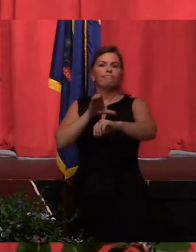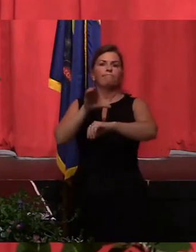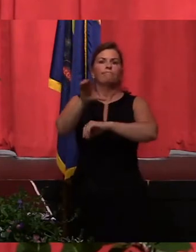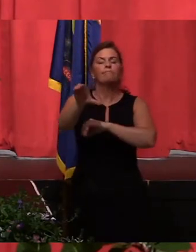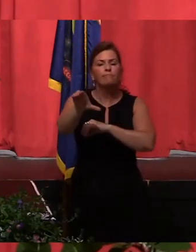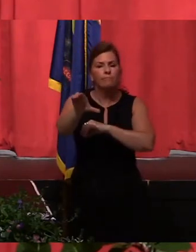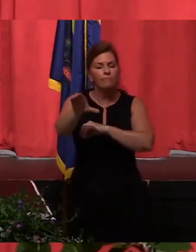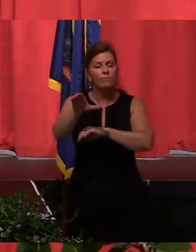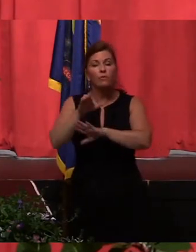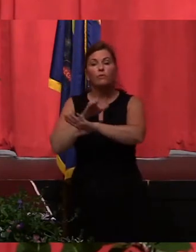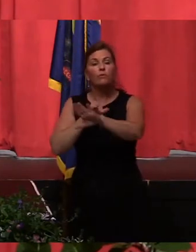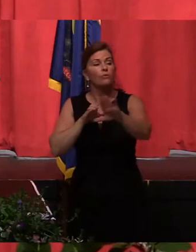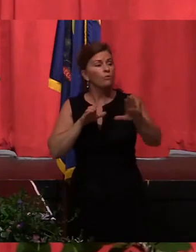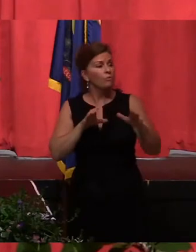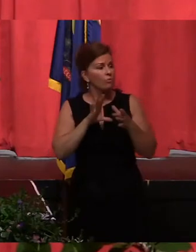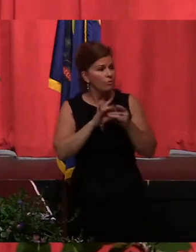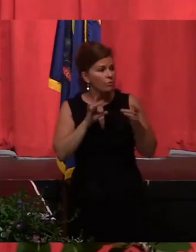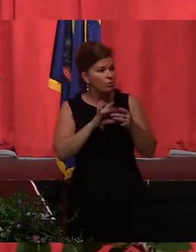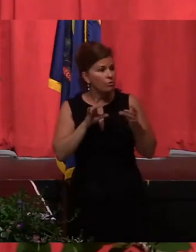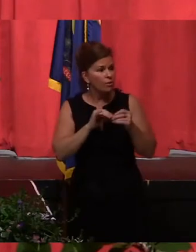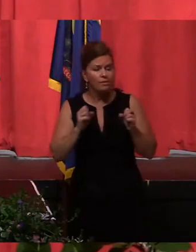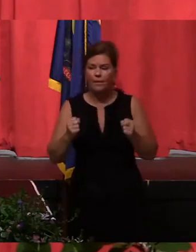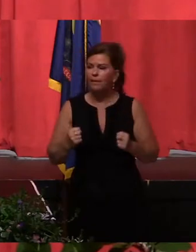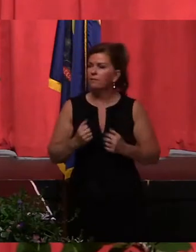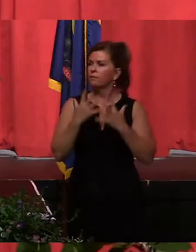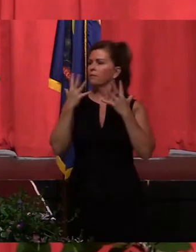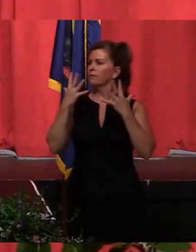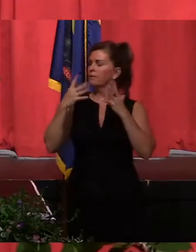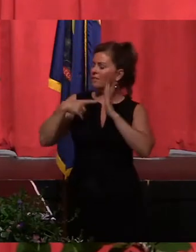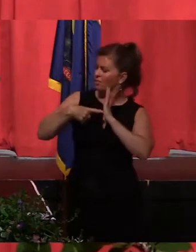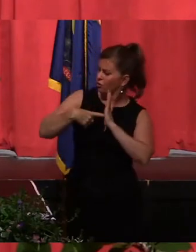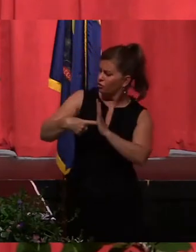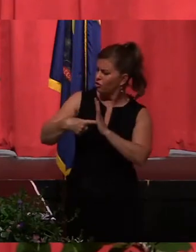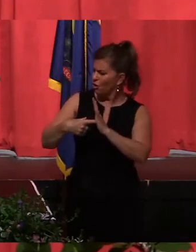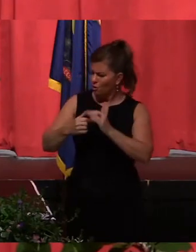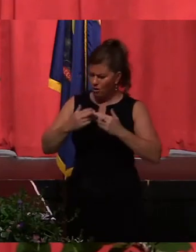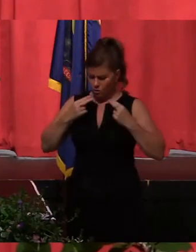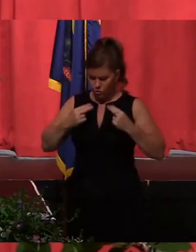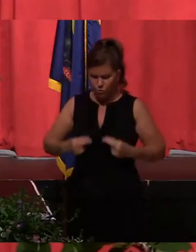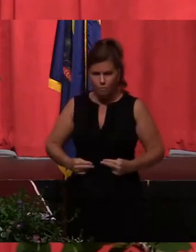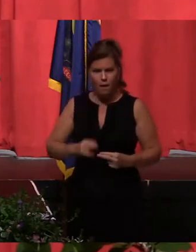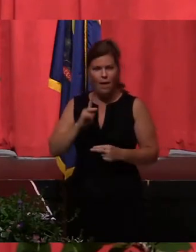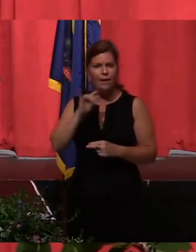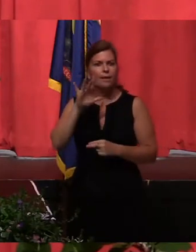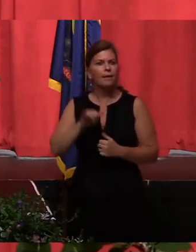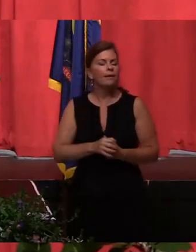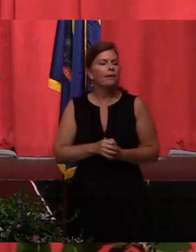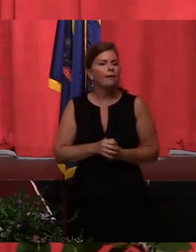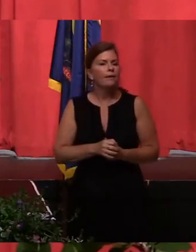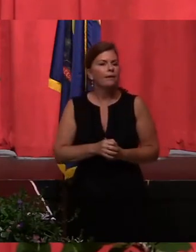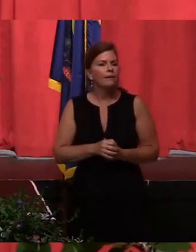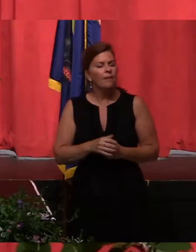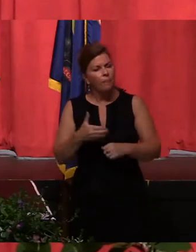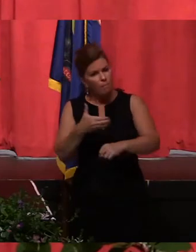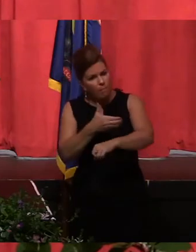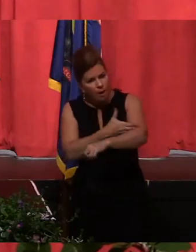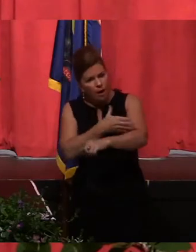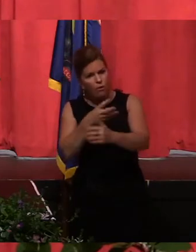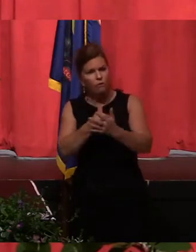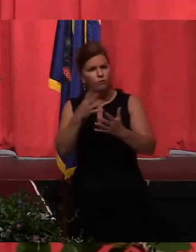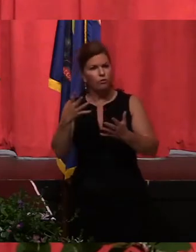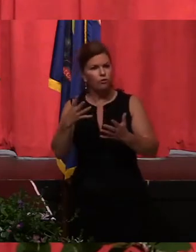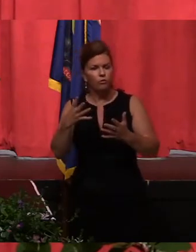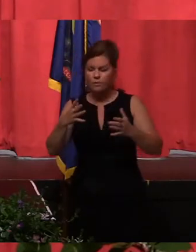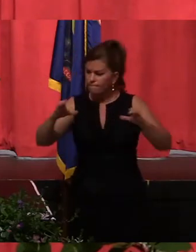have the capacity to illuminate our humanity. They can shine a light, for instance, on the power of students to